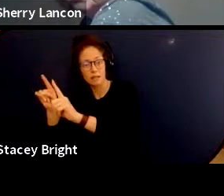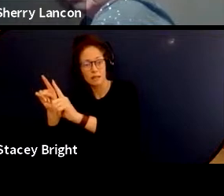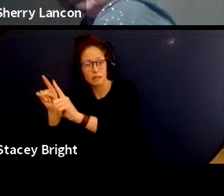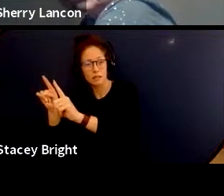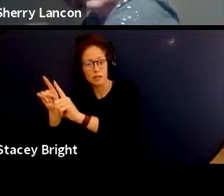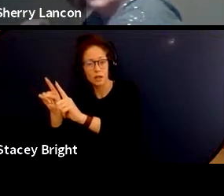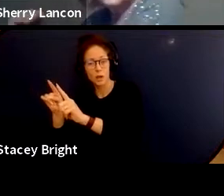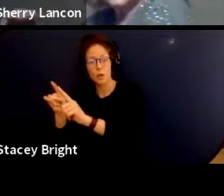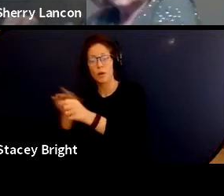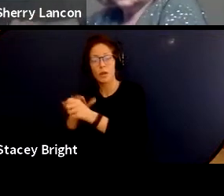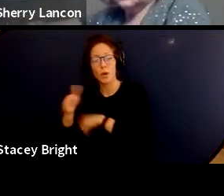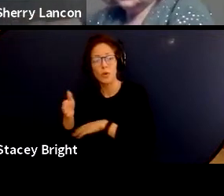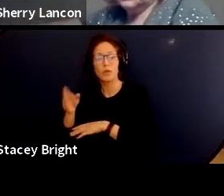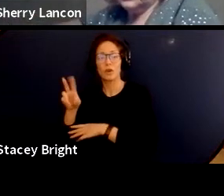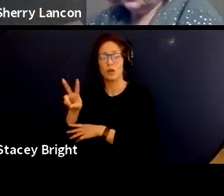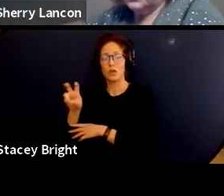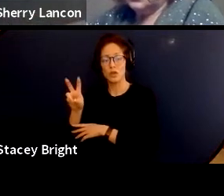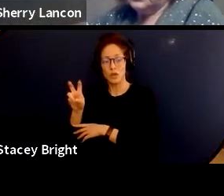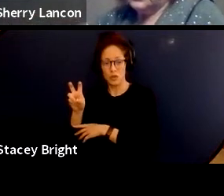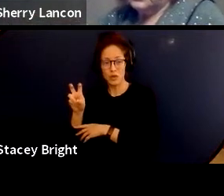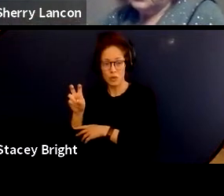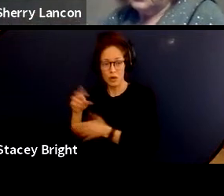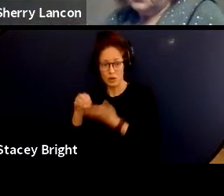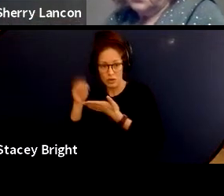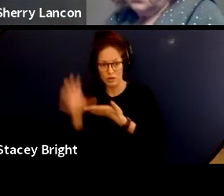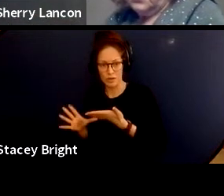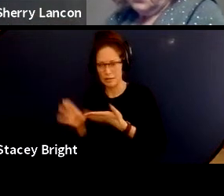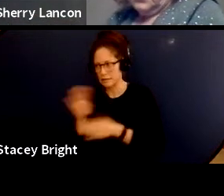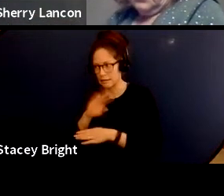with over 200 students. Never had that before,